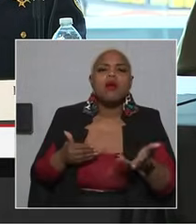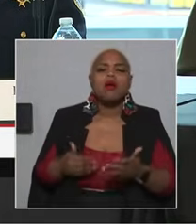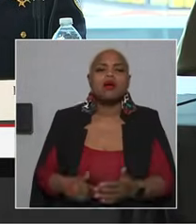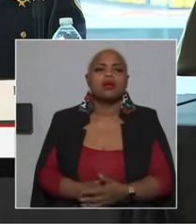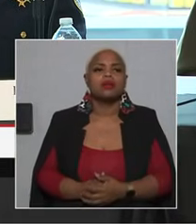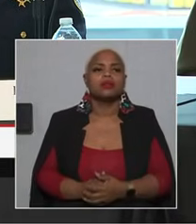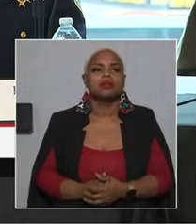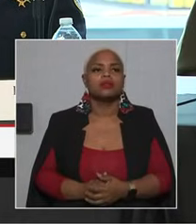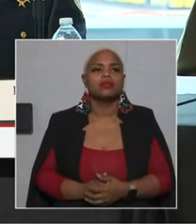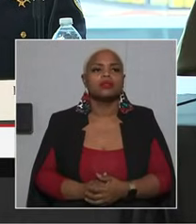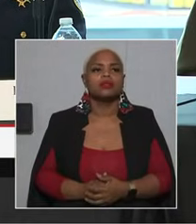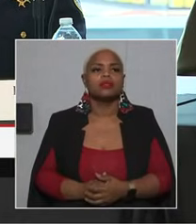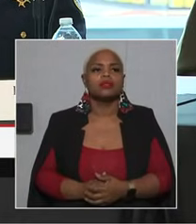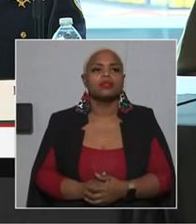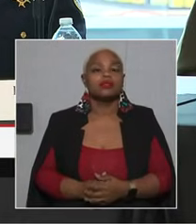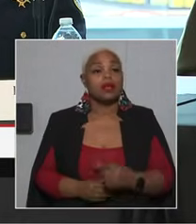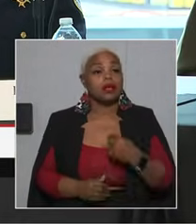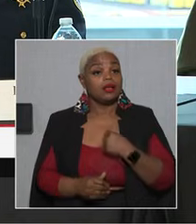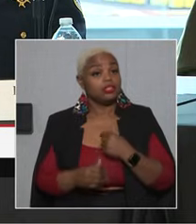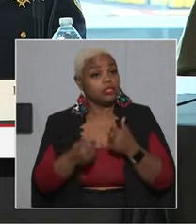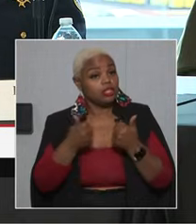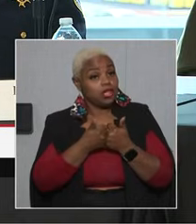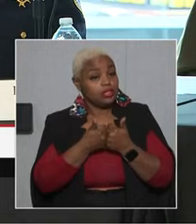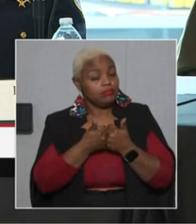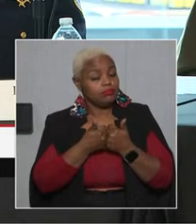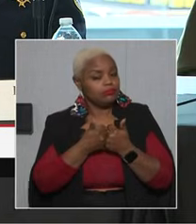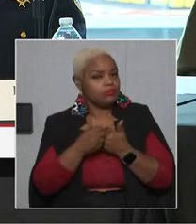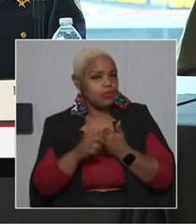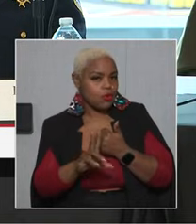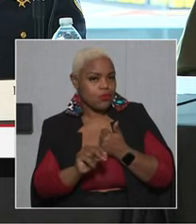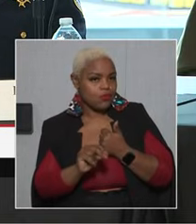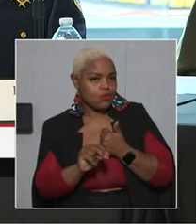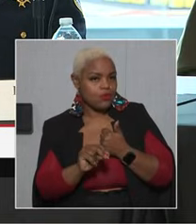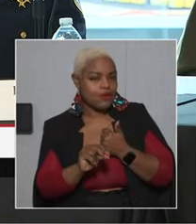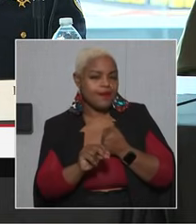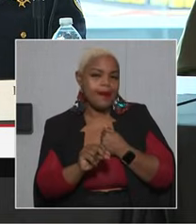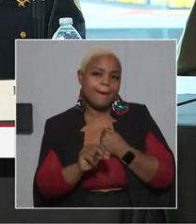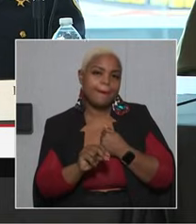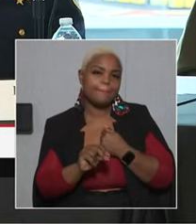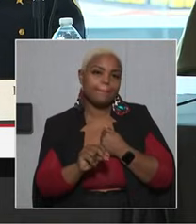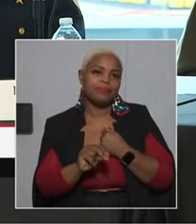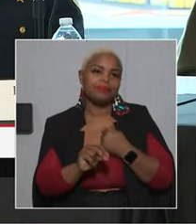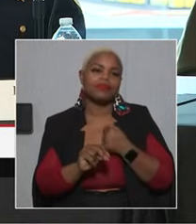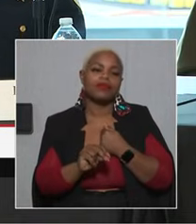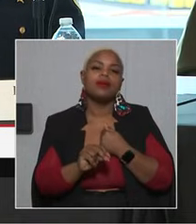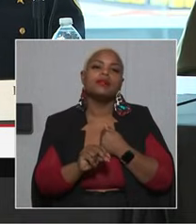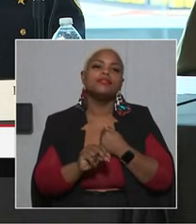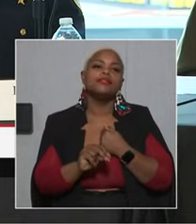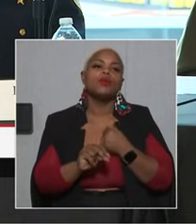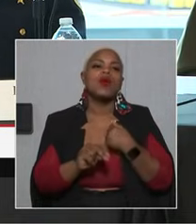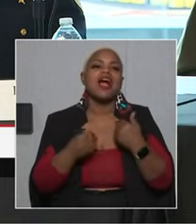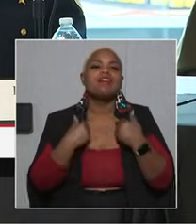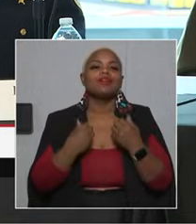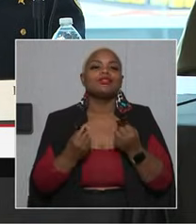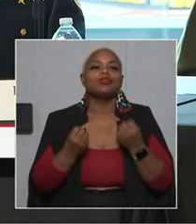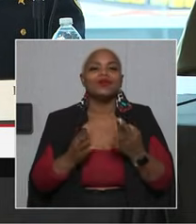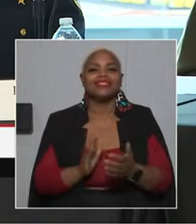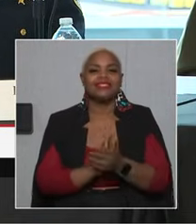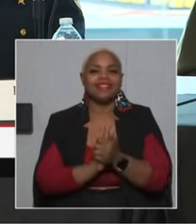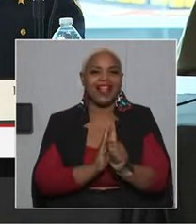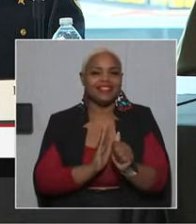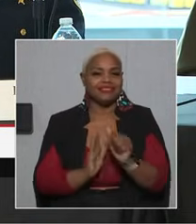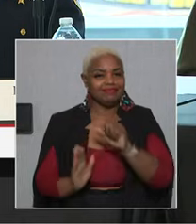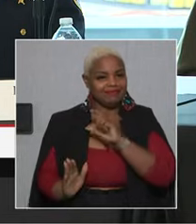don't call it a challenge, Mark, because of the very deep bench we have and because of the